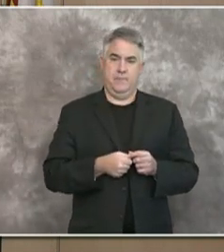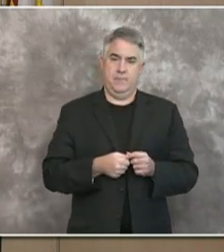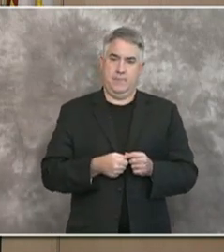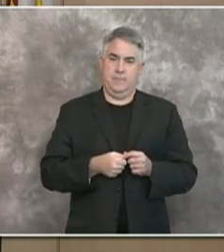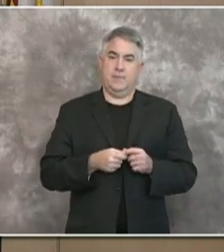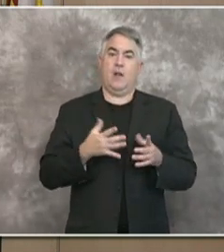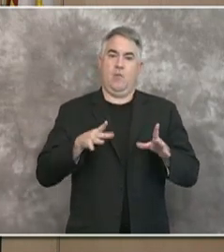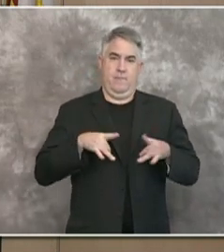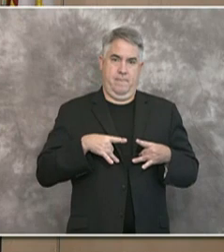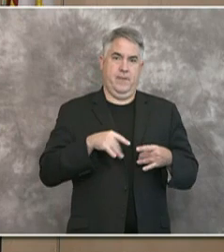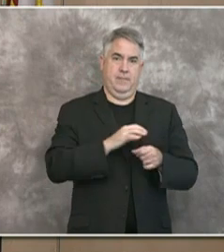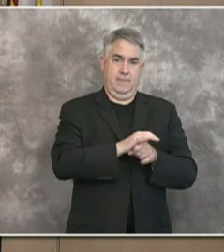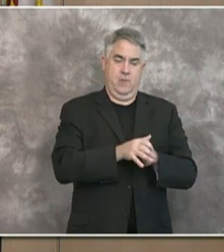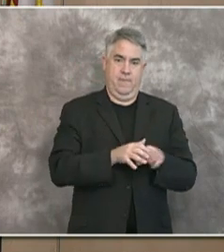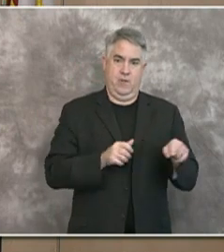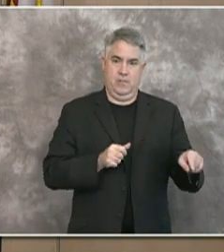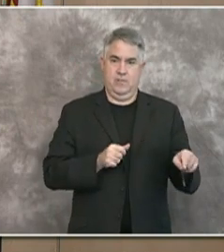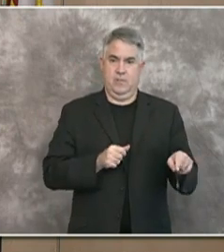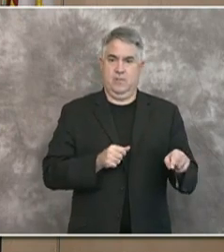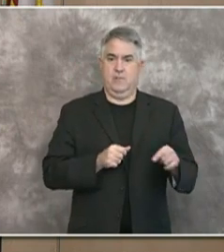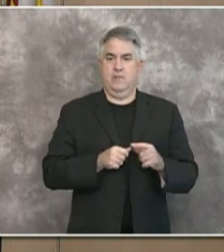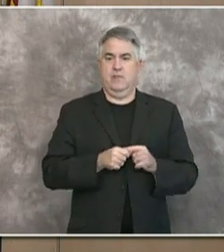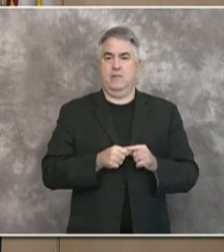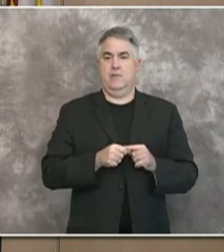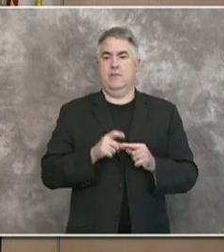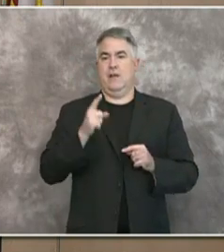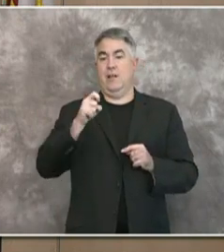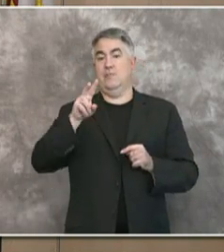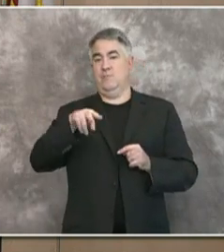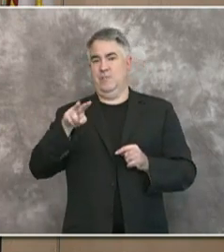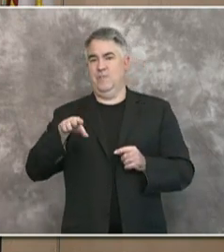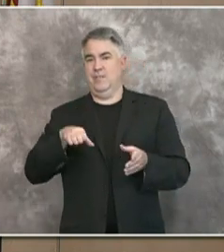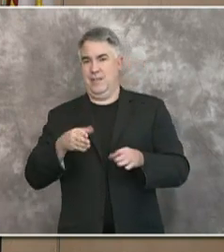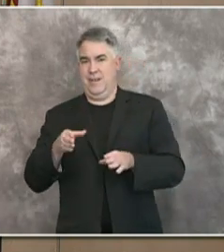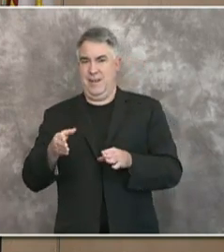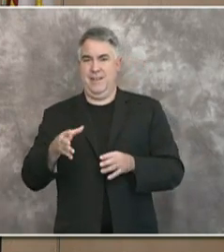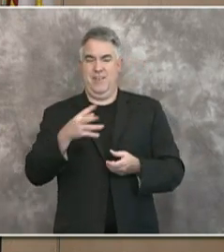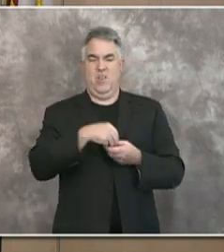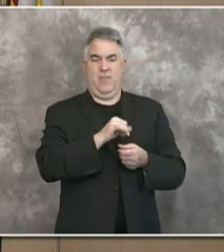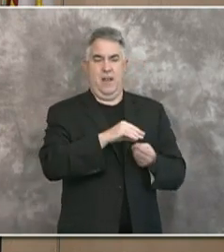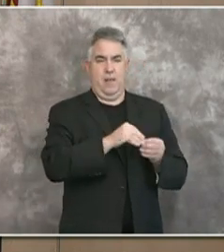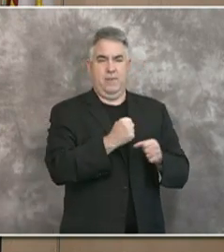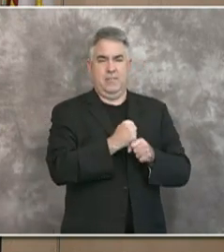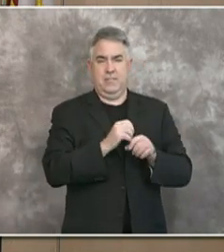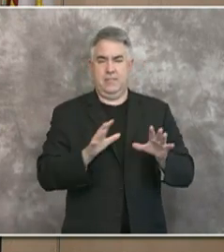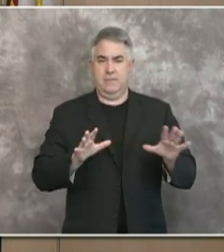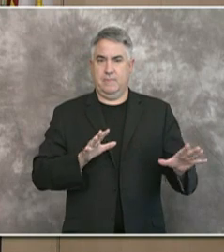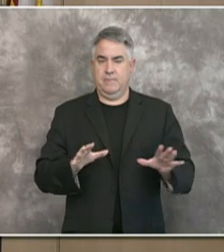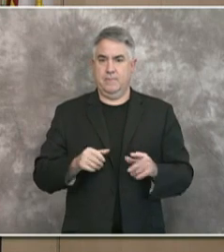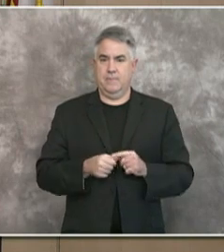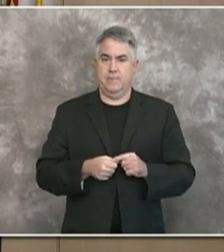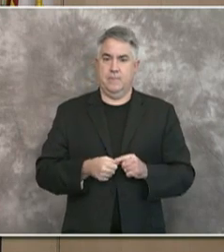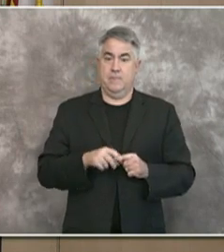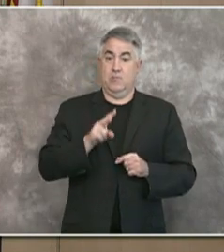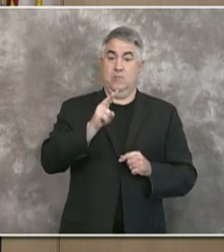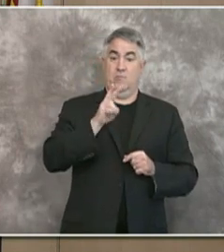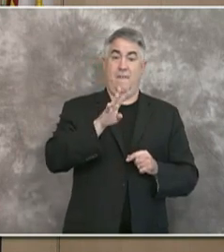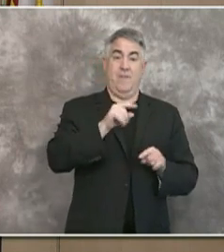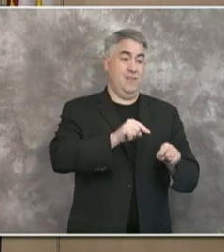cases, and this includes 122 deaths. We also have 24 active outbreaks in